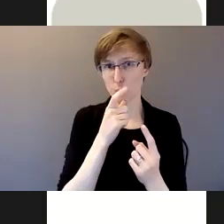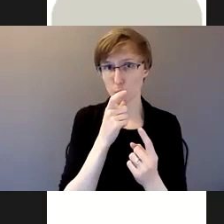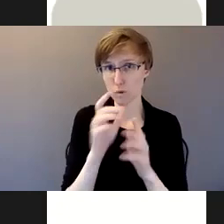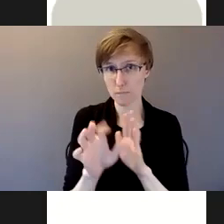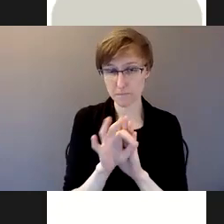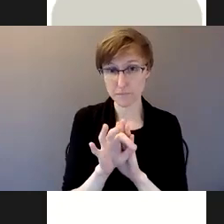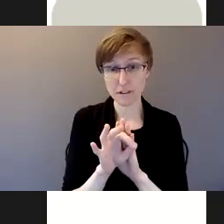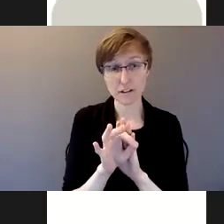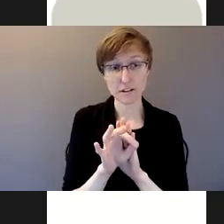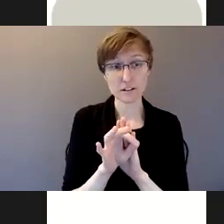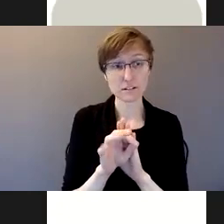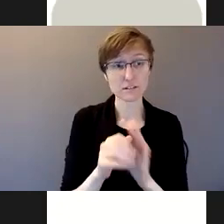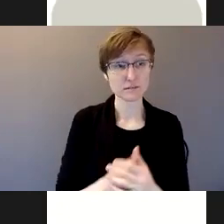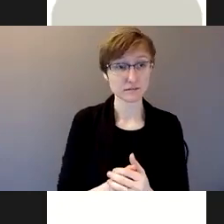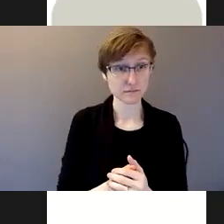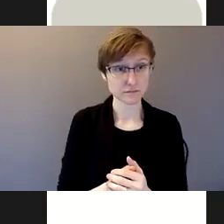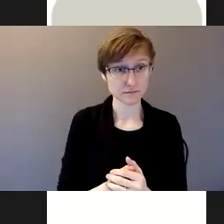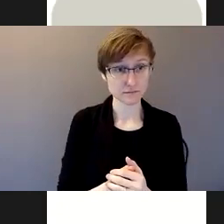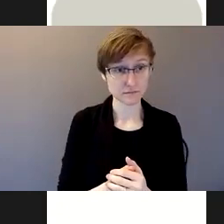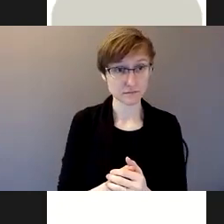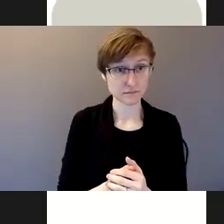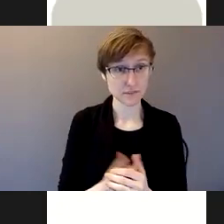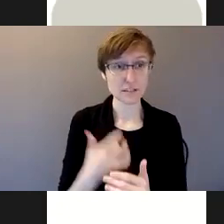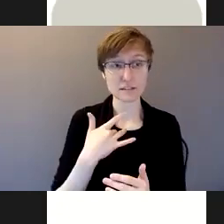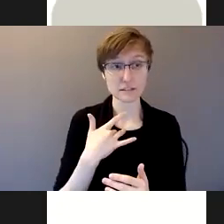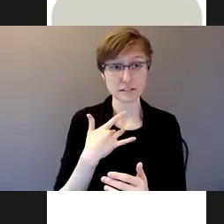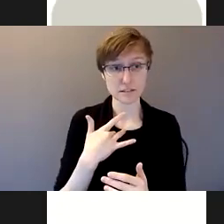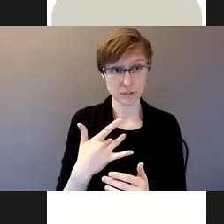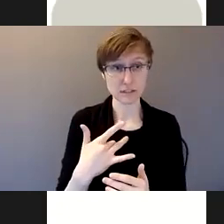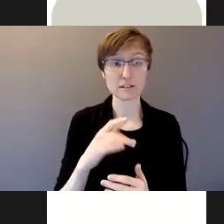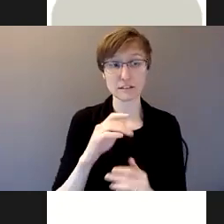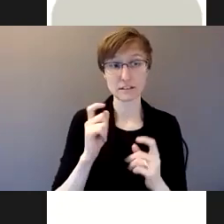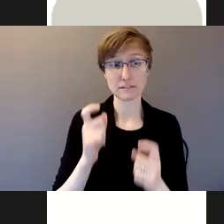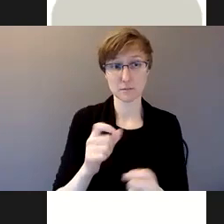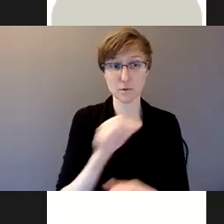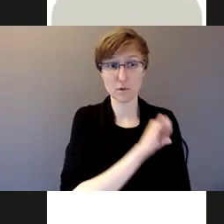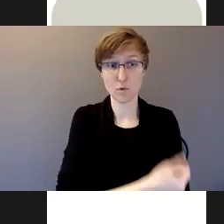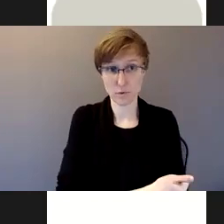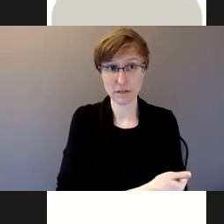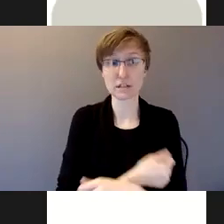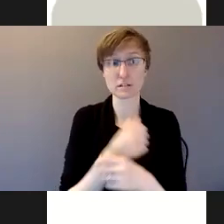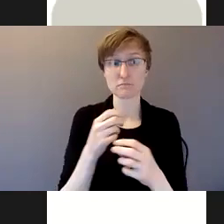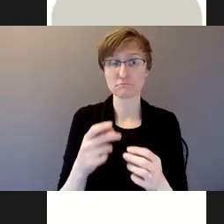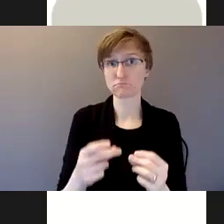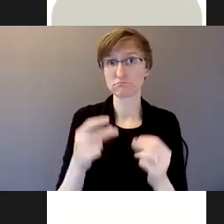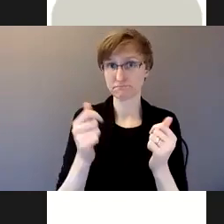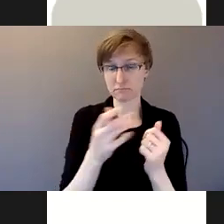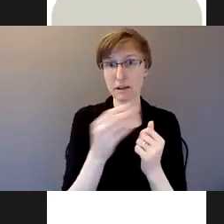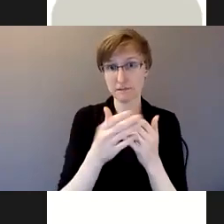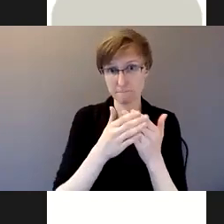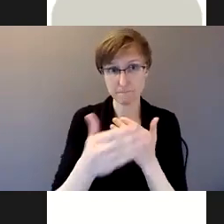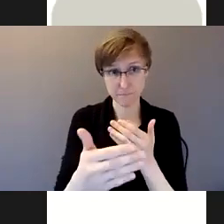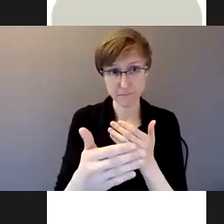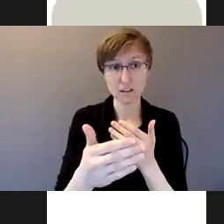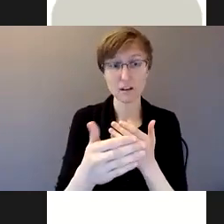in any incapacity. And it usually gives the authority the ability to manage all finances, not just one